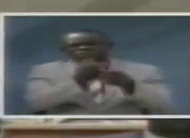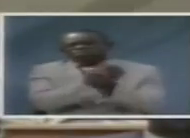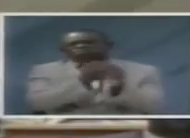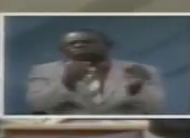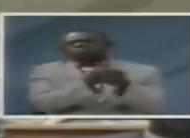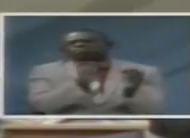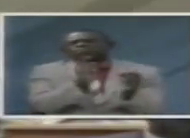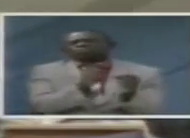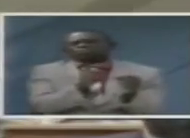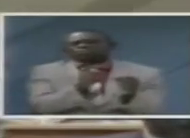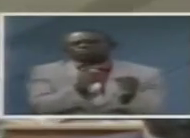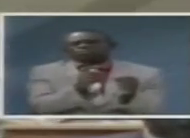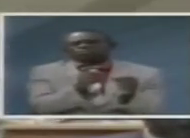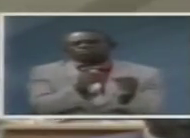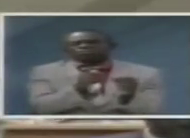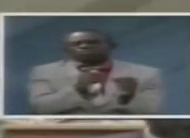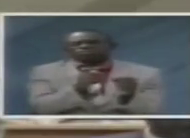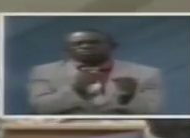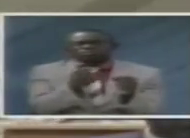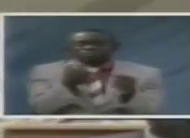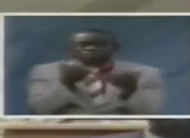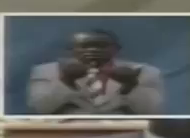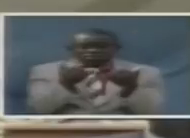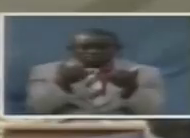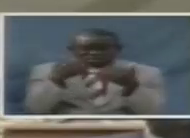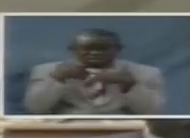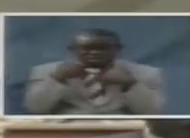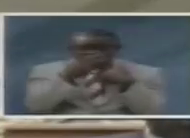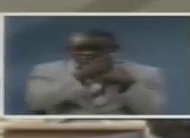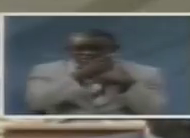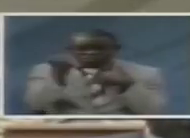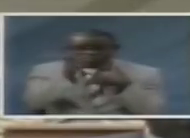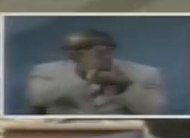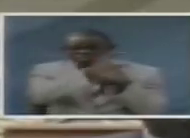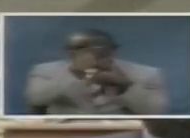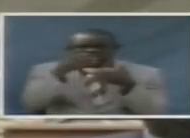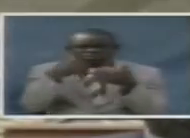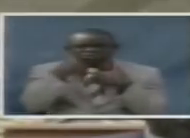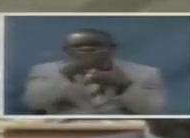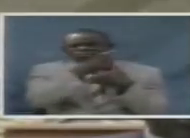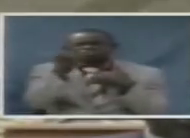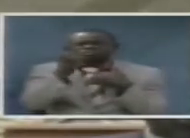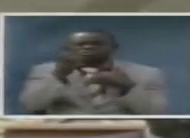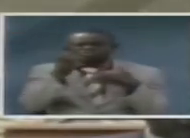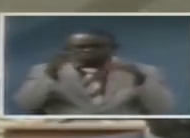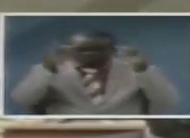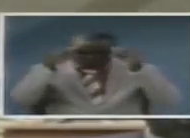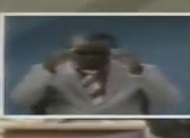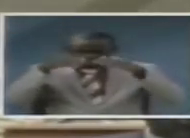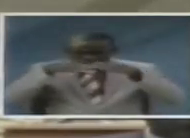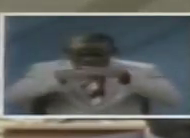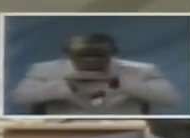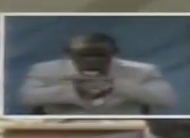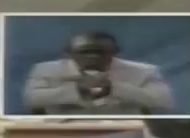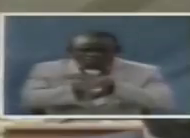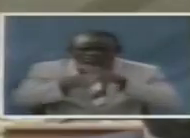this effect, work on the 200 deep tanks will continue. In addition, the construction of